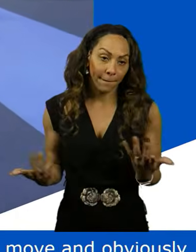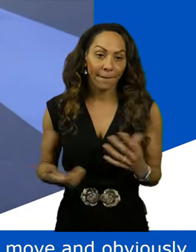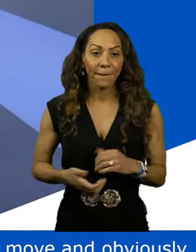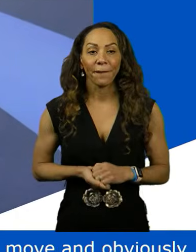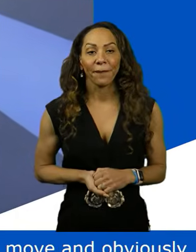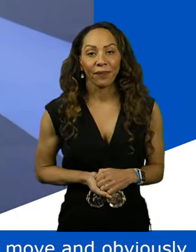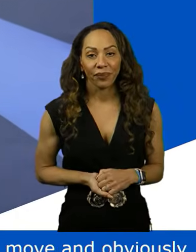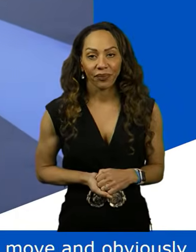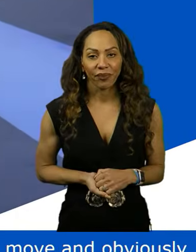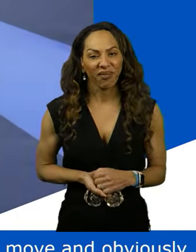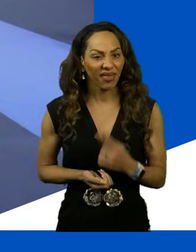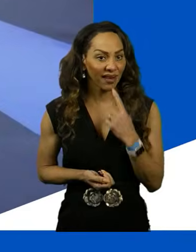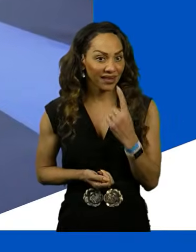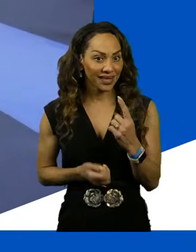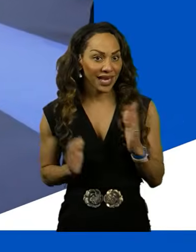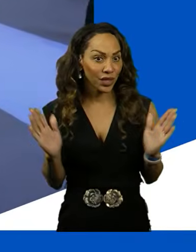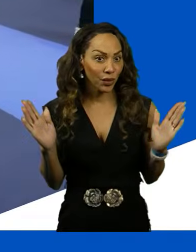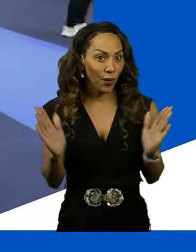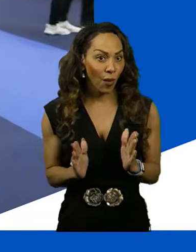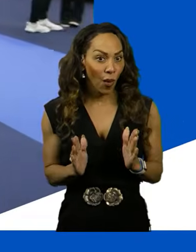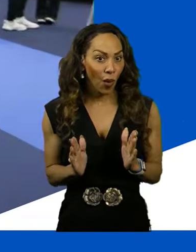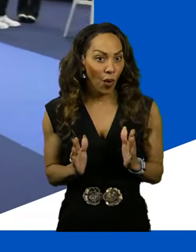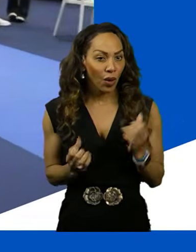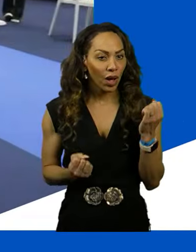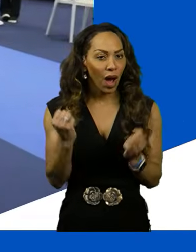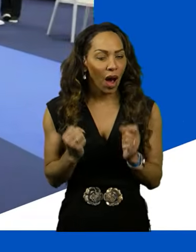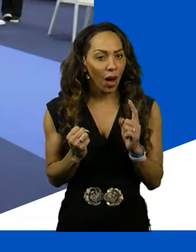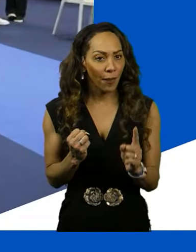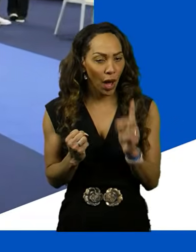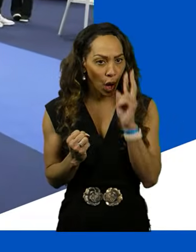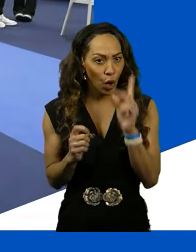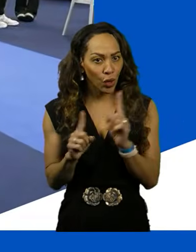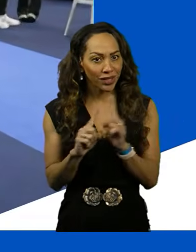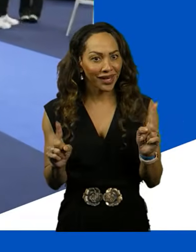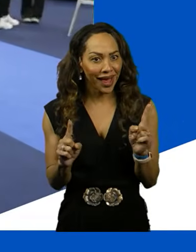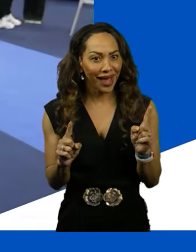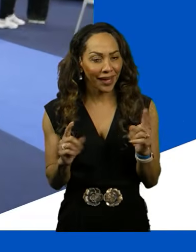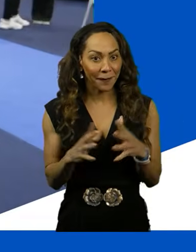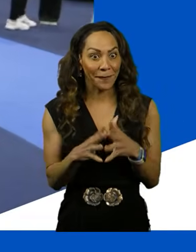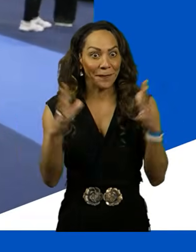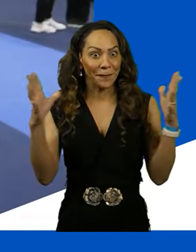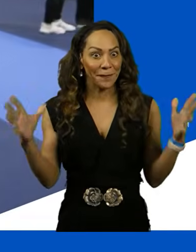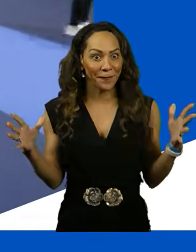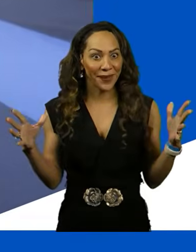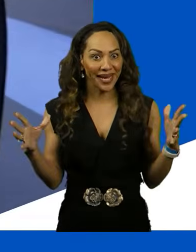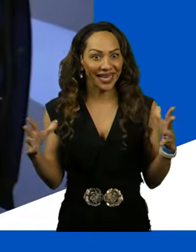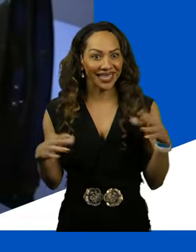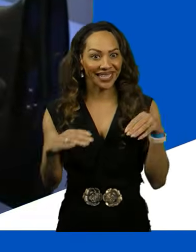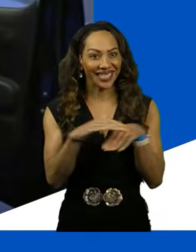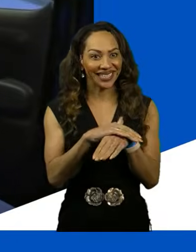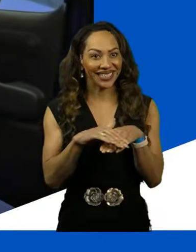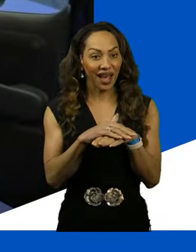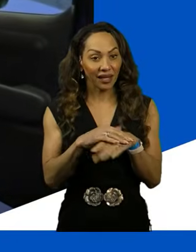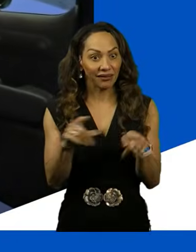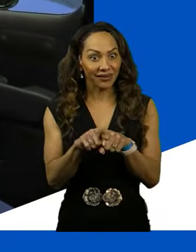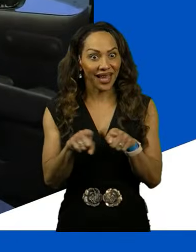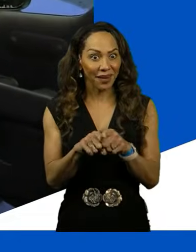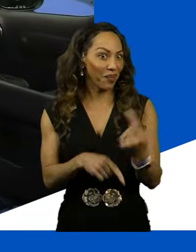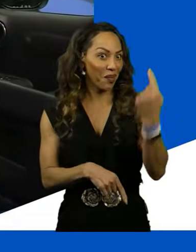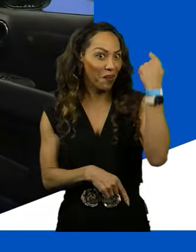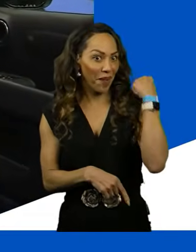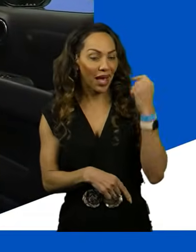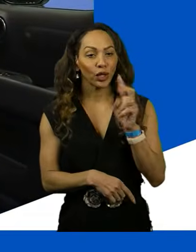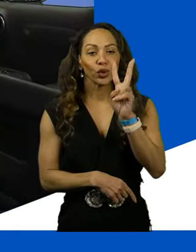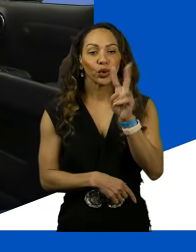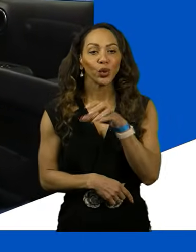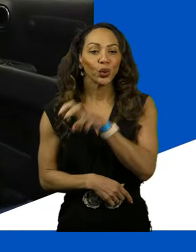Now, I said it's a small car that thinks big. It's genuinely the case in the back. We've got 2 seats in